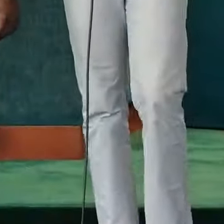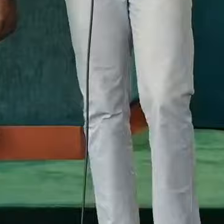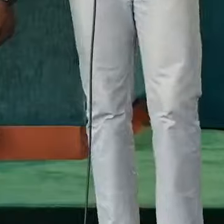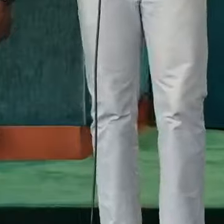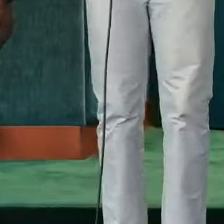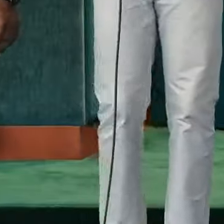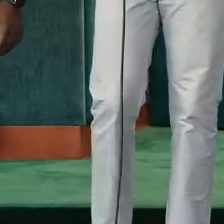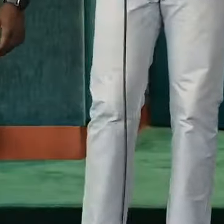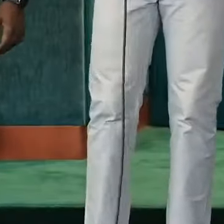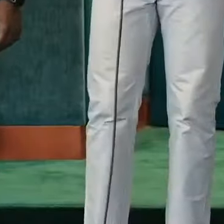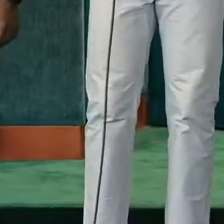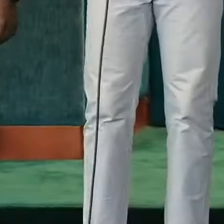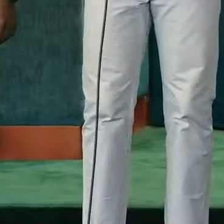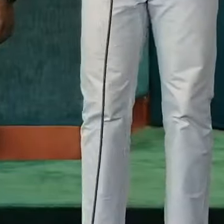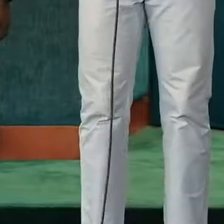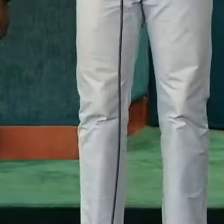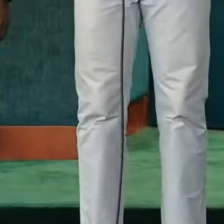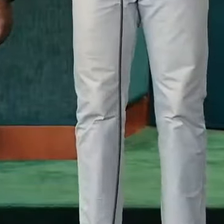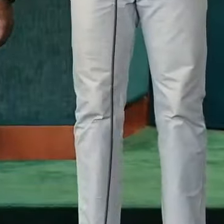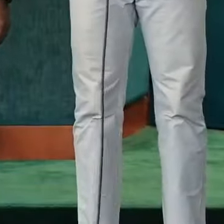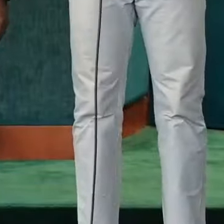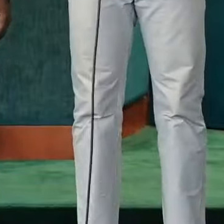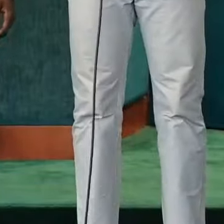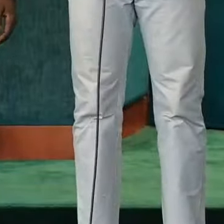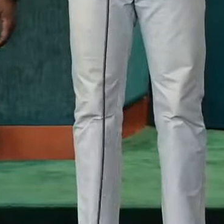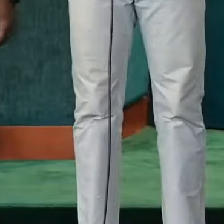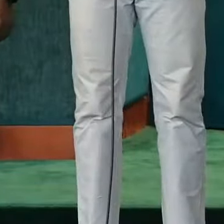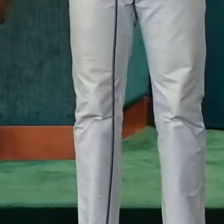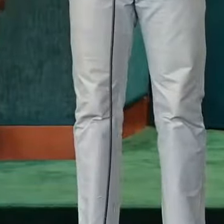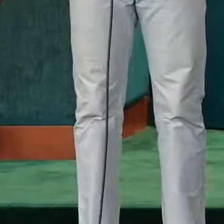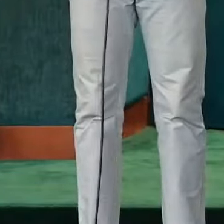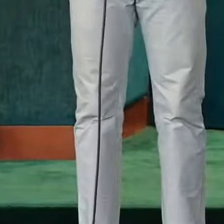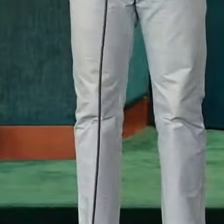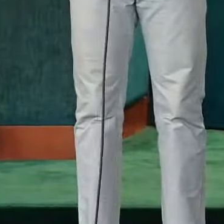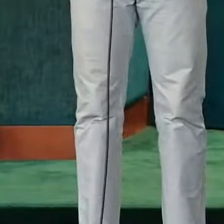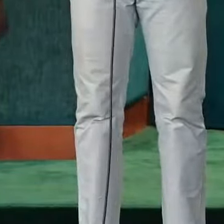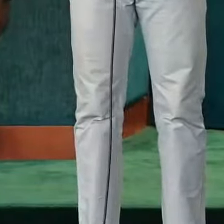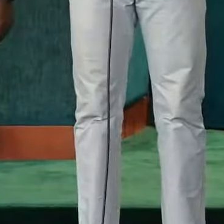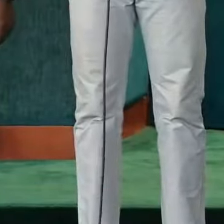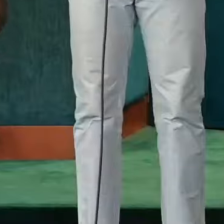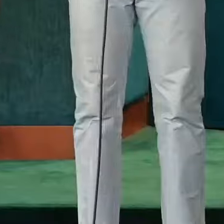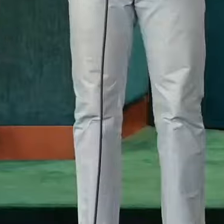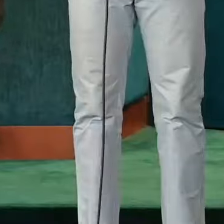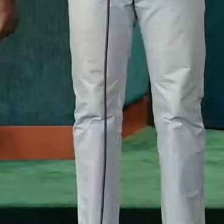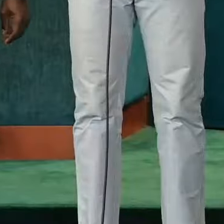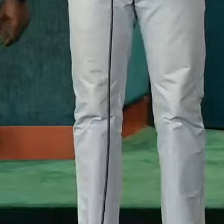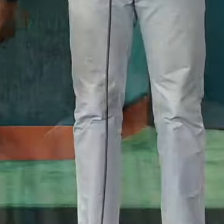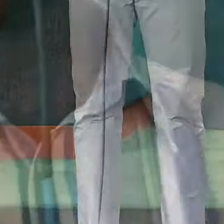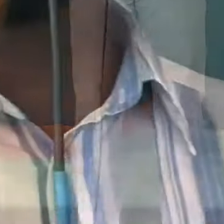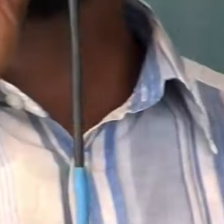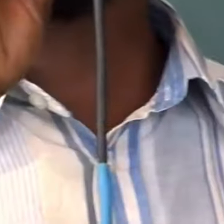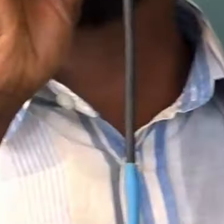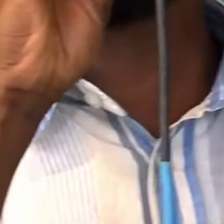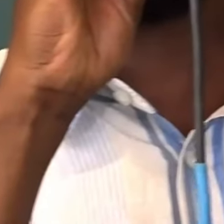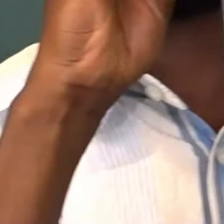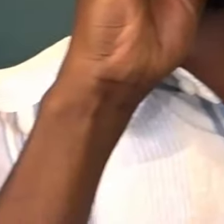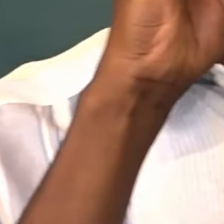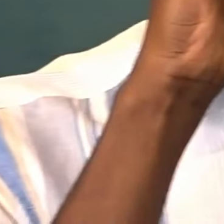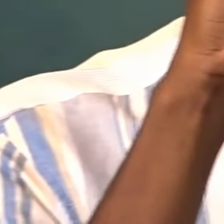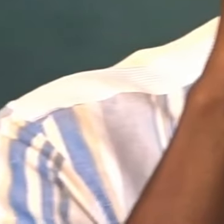leadeth me, by his own hand he leadeth me,